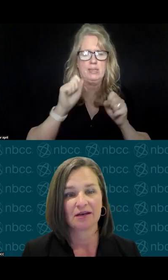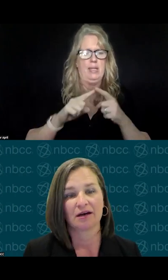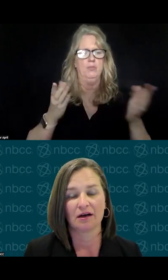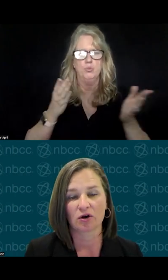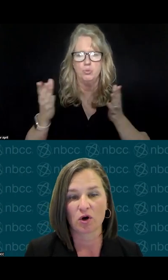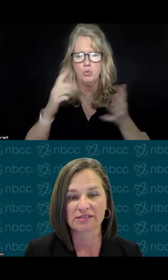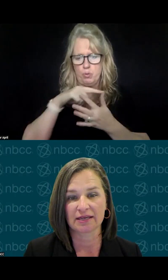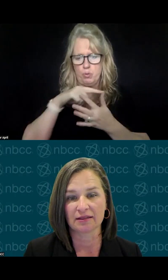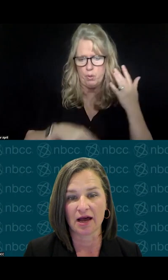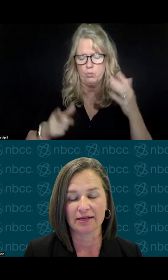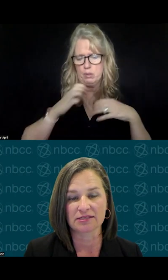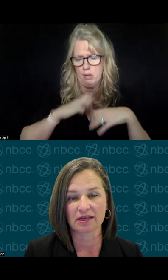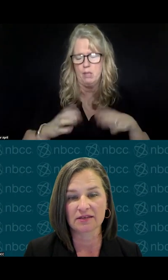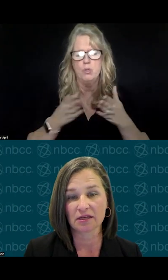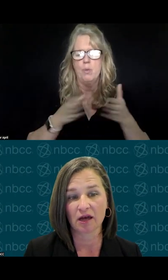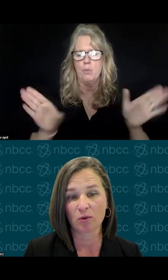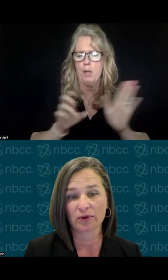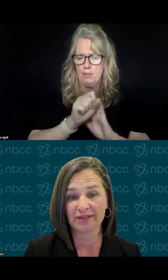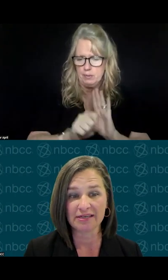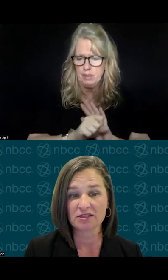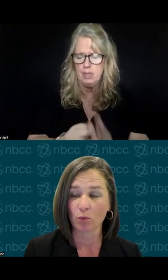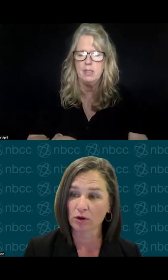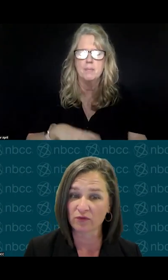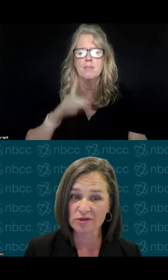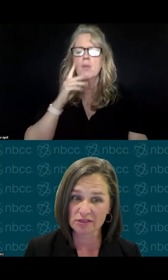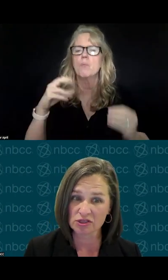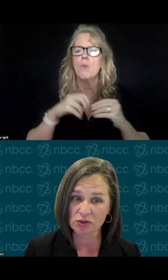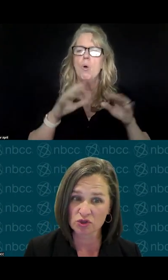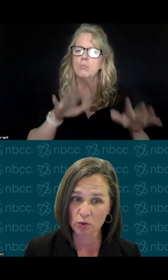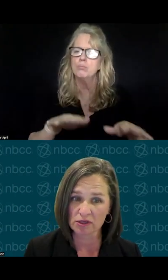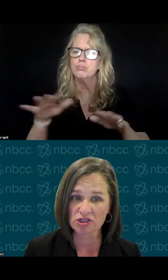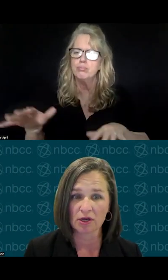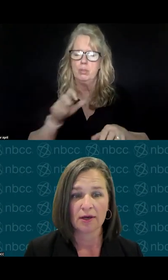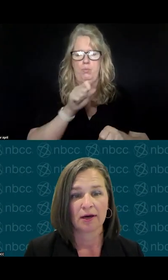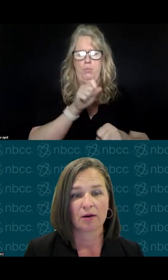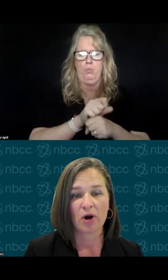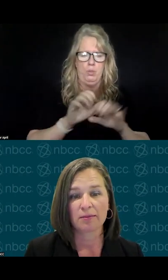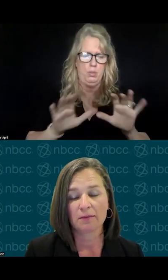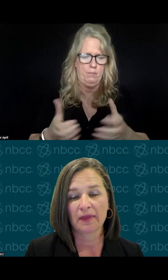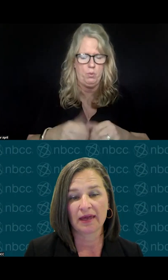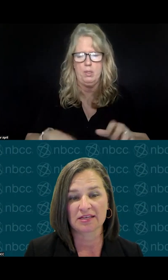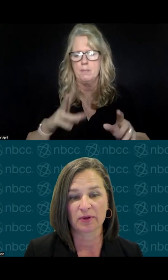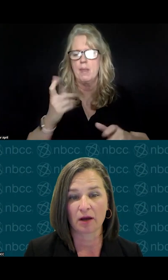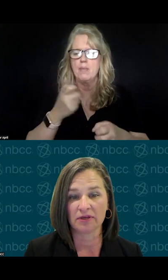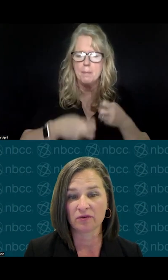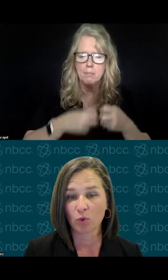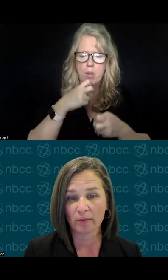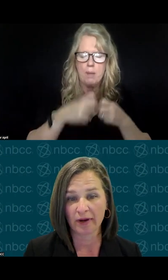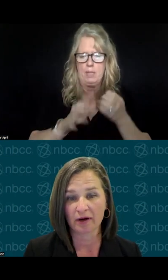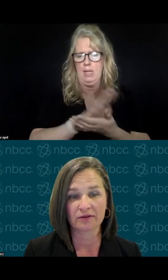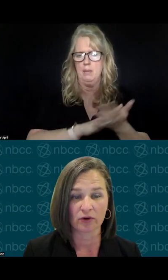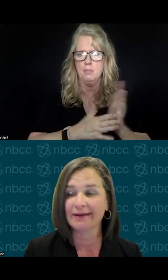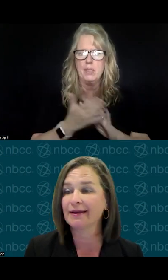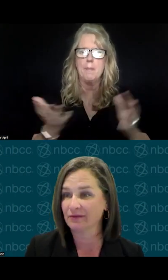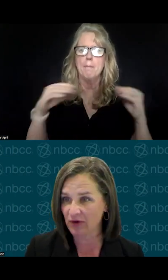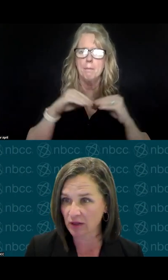clients across state lines. And this can help ease the workforce issue shortage problem that has become even more